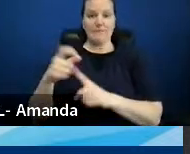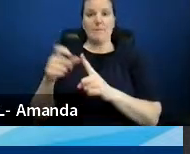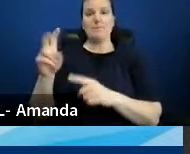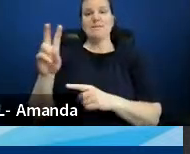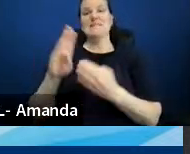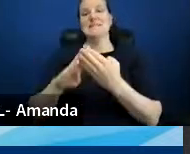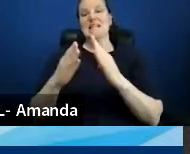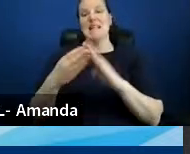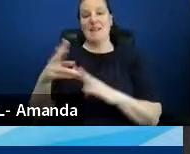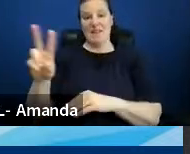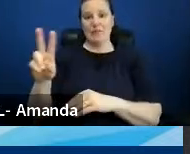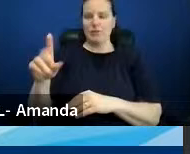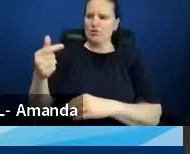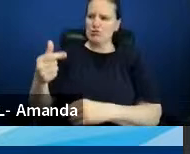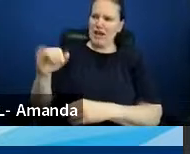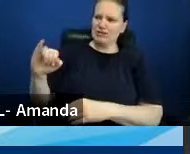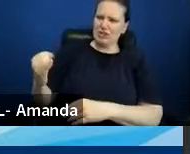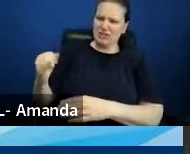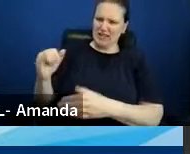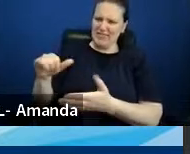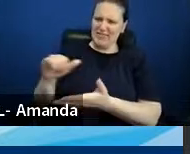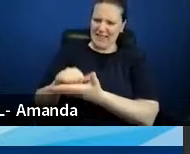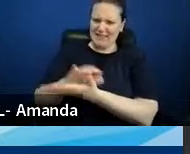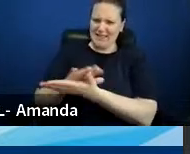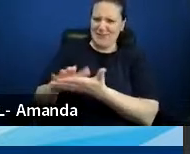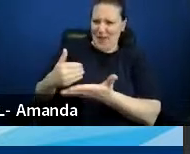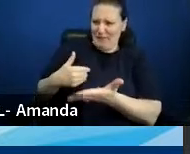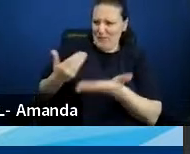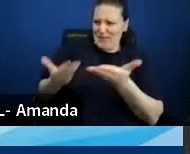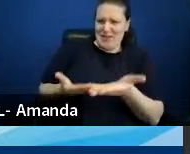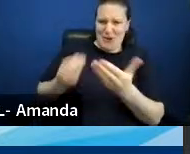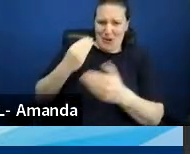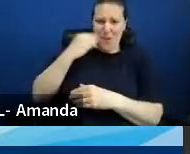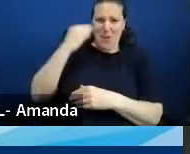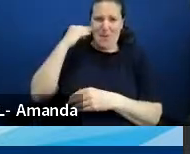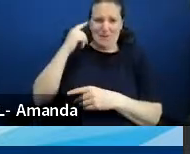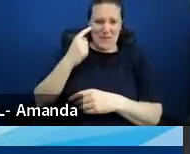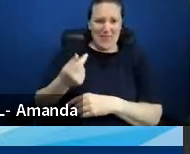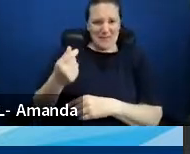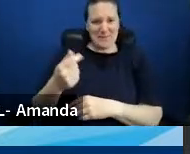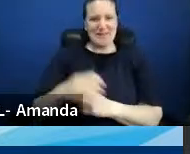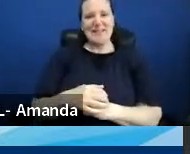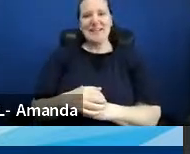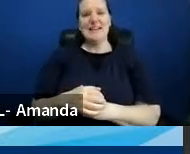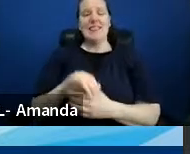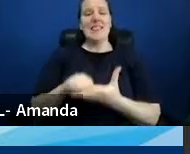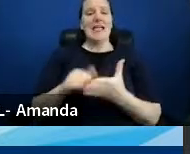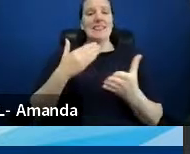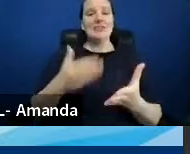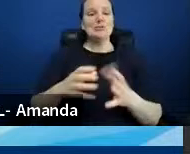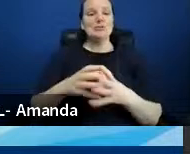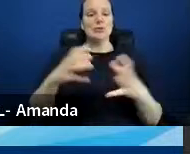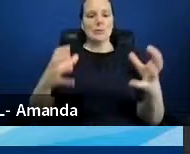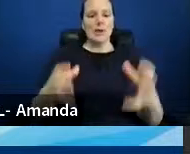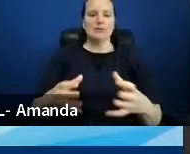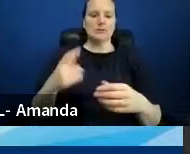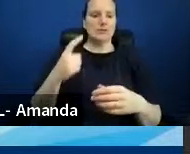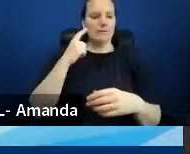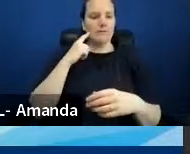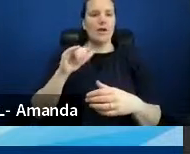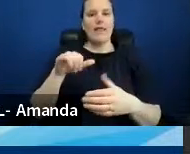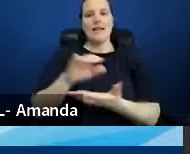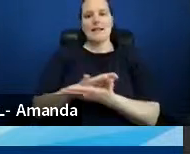Greg, it's good to have you home for a little bit. Yeah. Thank you so very much. We're looking forward to a nice,